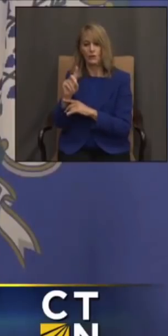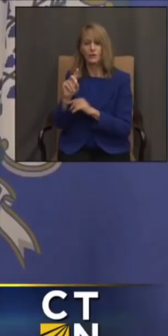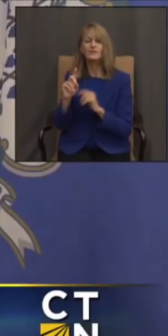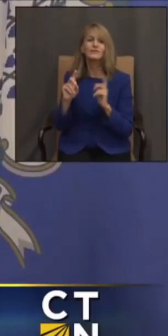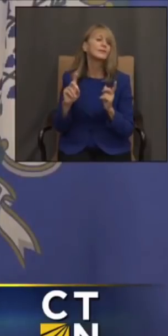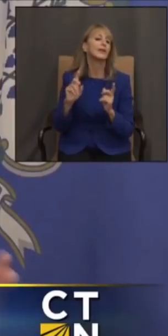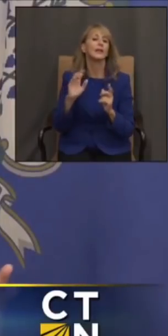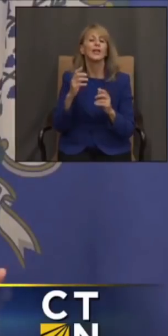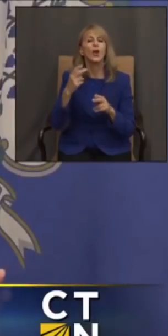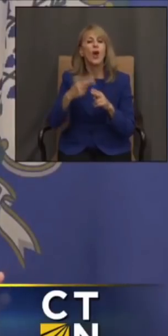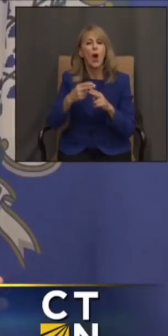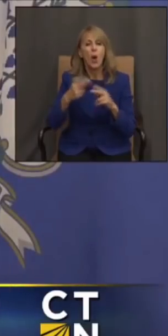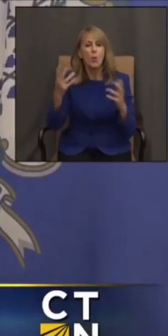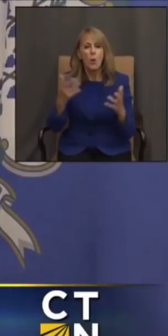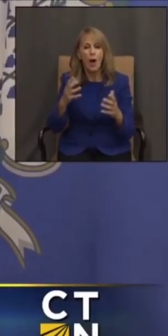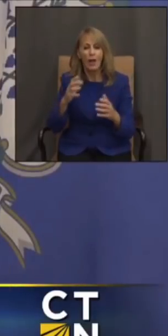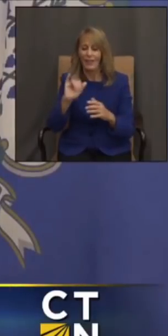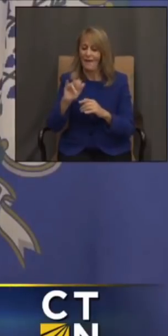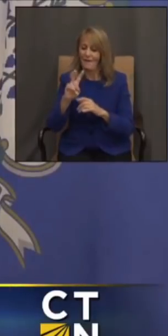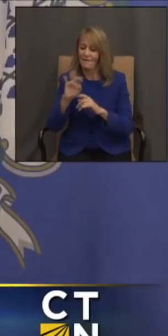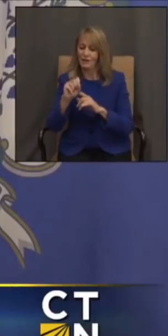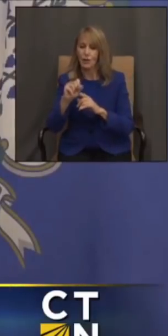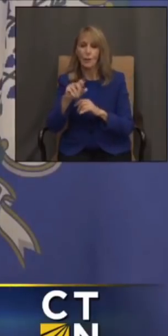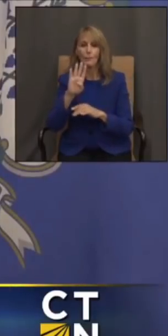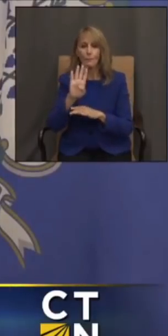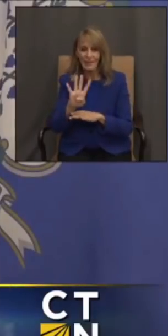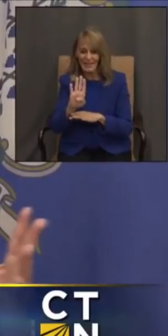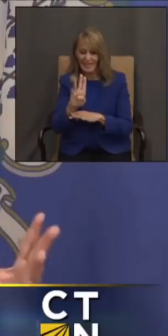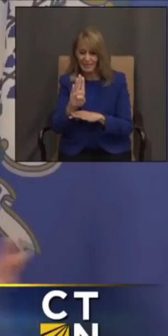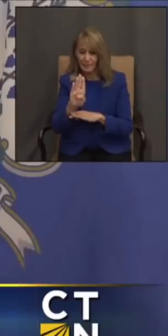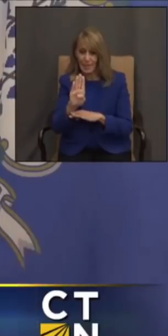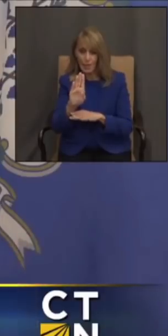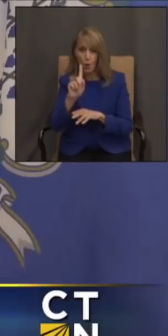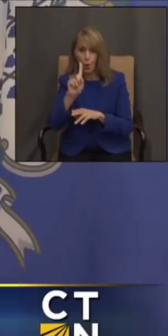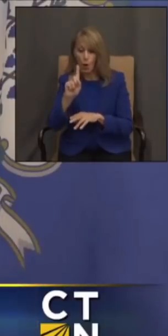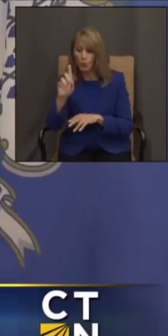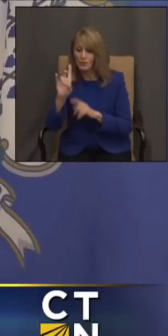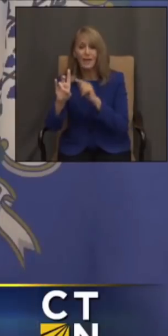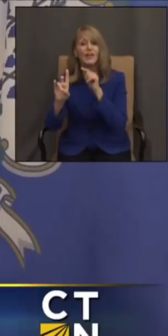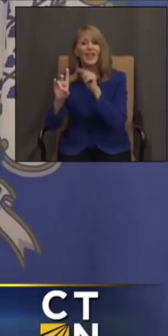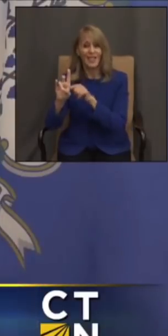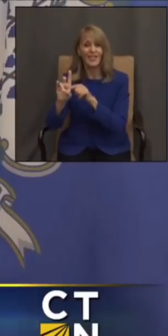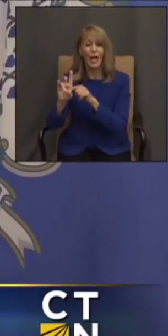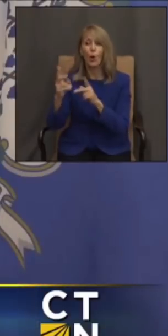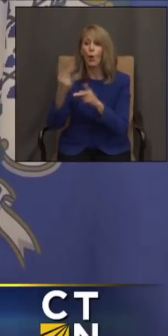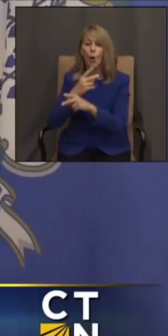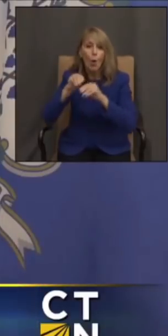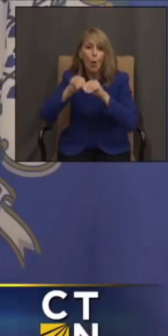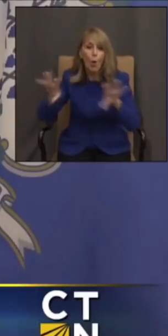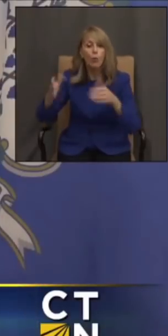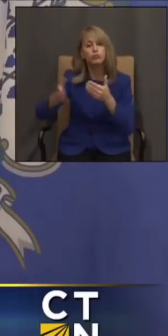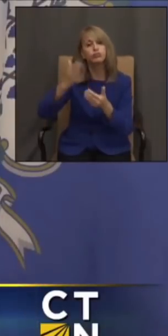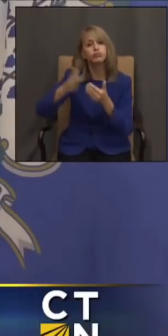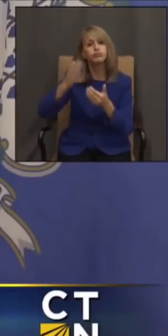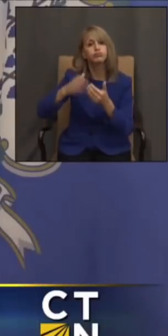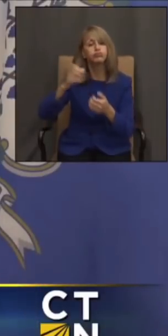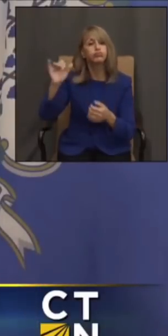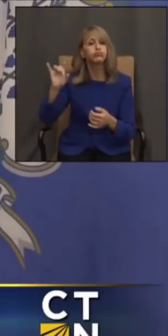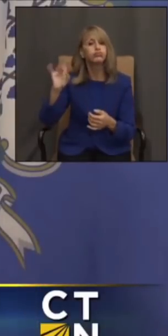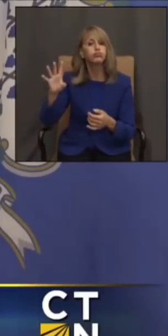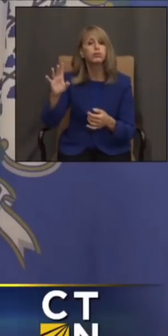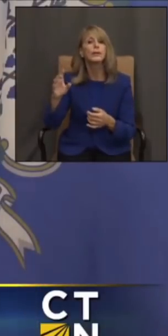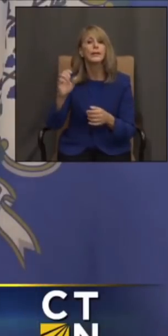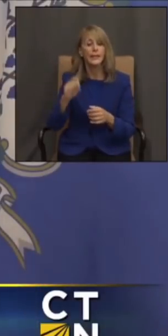The B117, the bad news is it's highly infectious. So while we have over half of our population has been vaccinated, it's